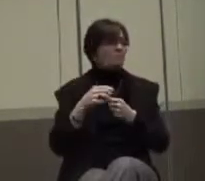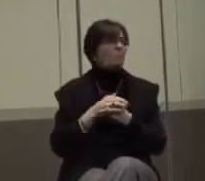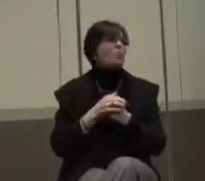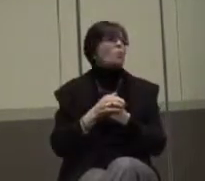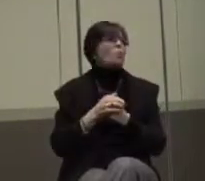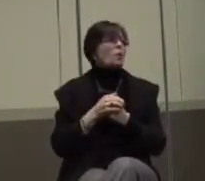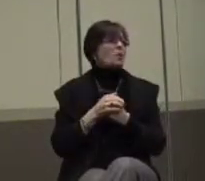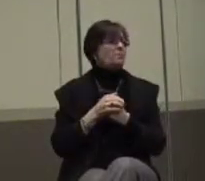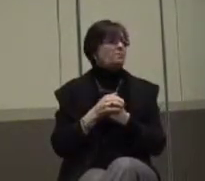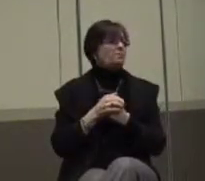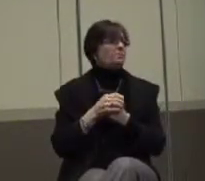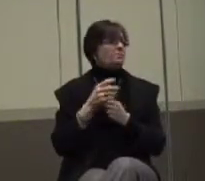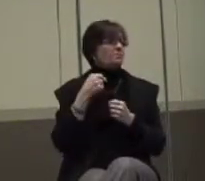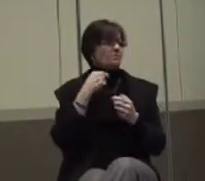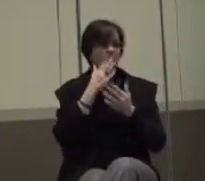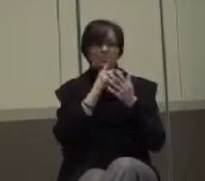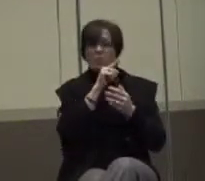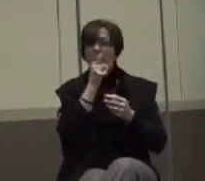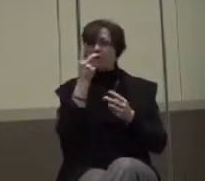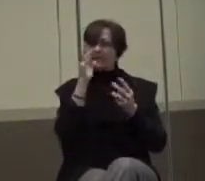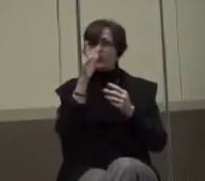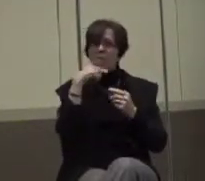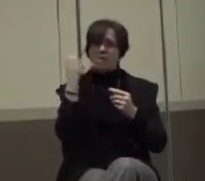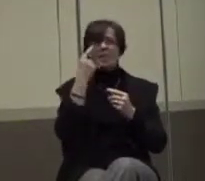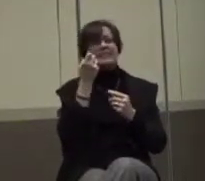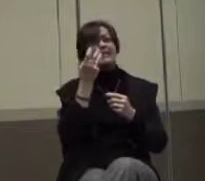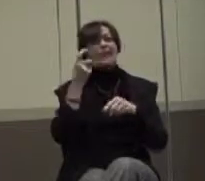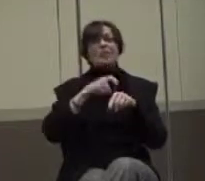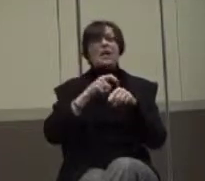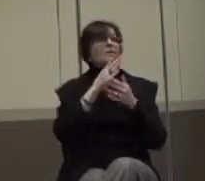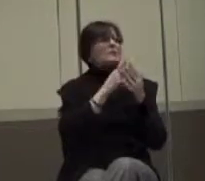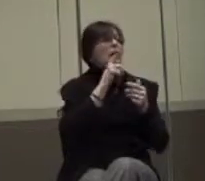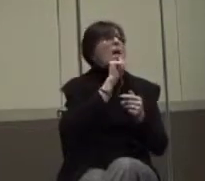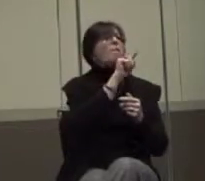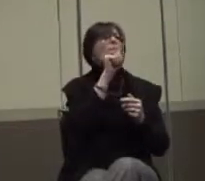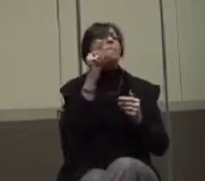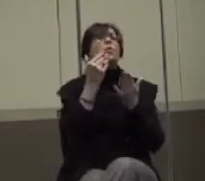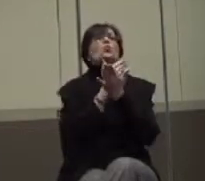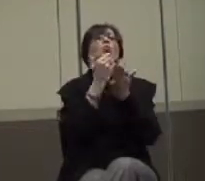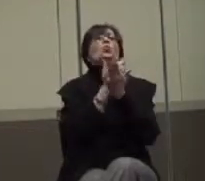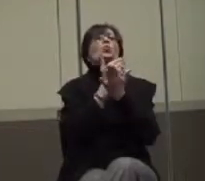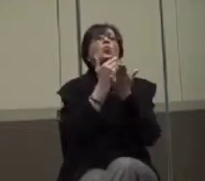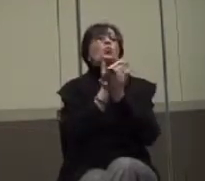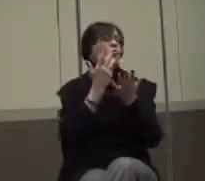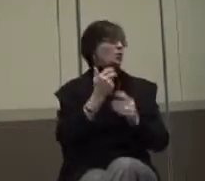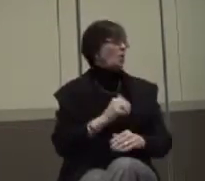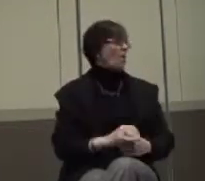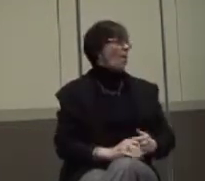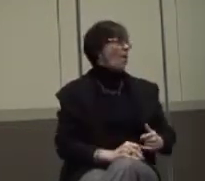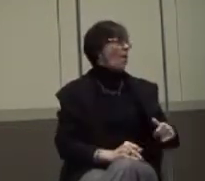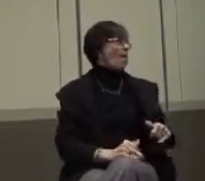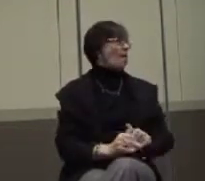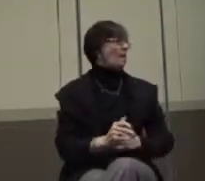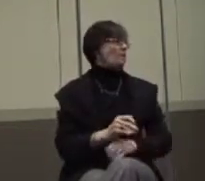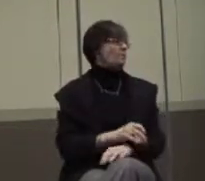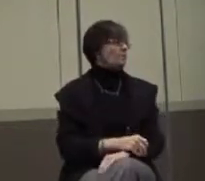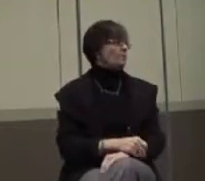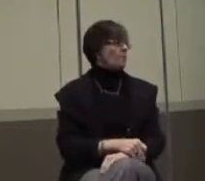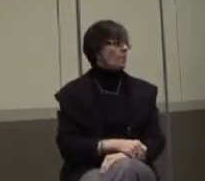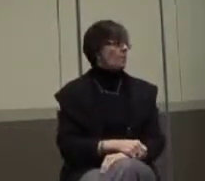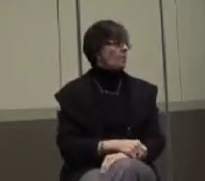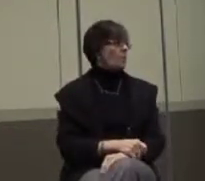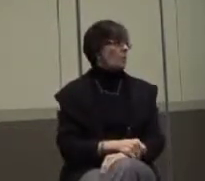your faces a number of times, some are new. So I'm going to move this down a little bit more so we're not getting quite the feedback. Is that